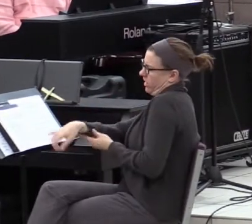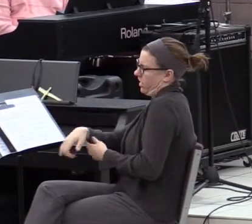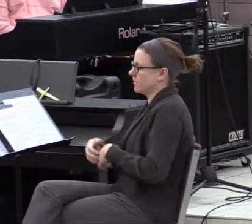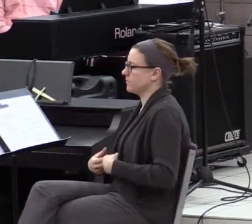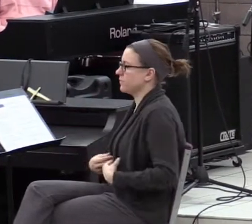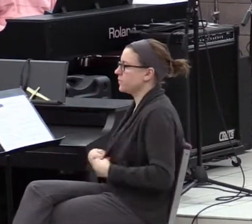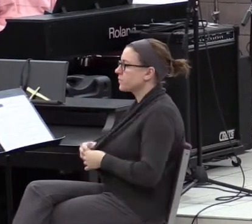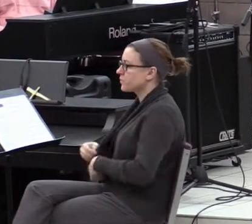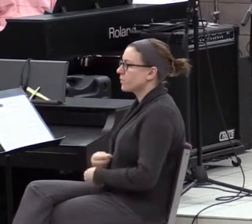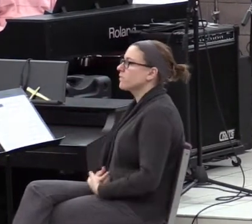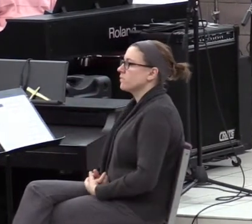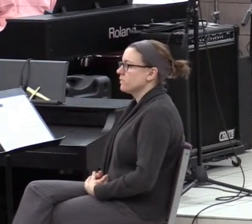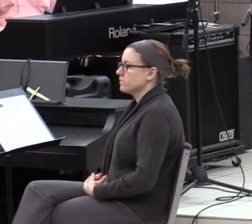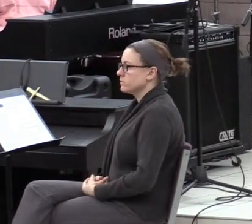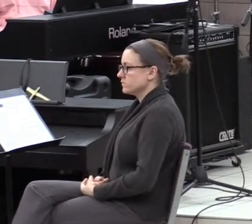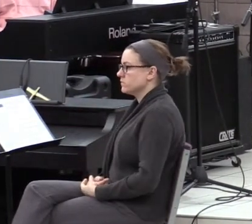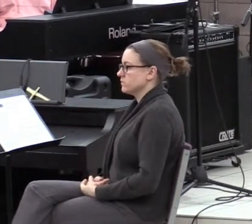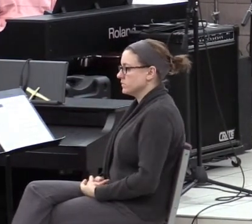Oh!